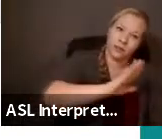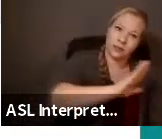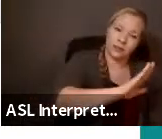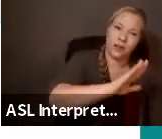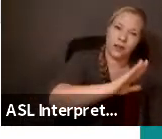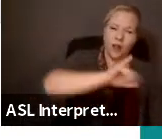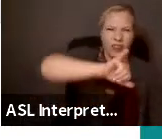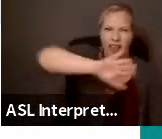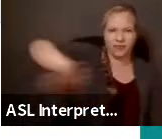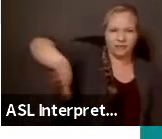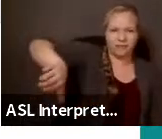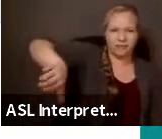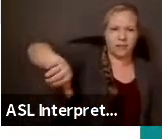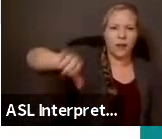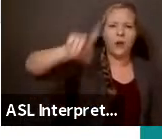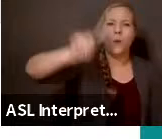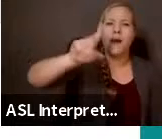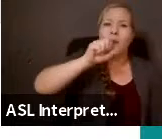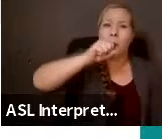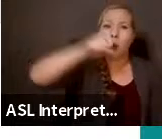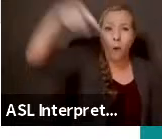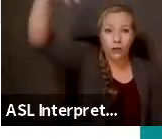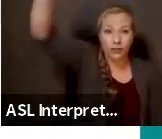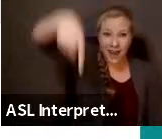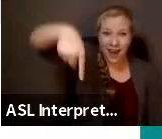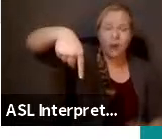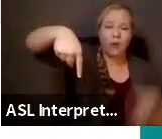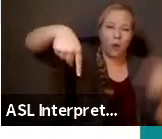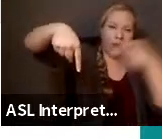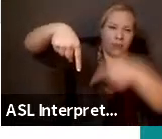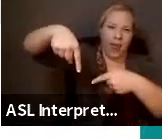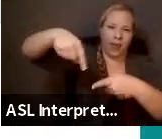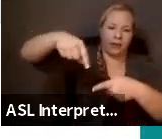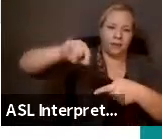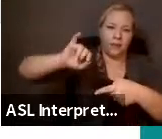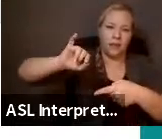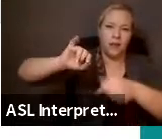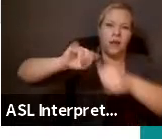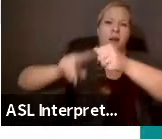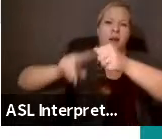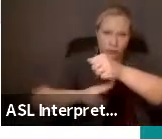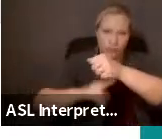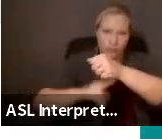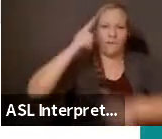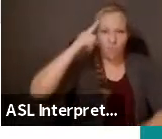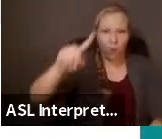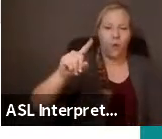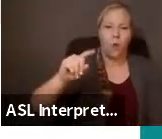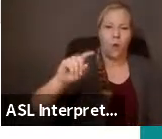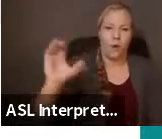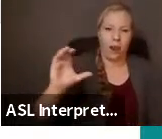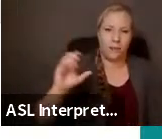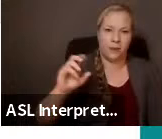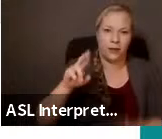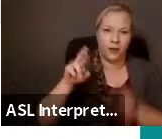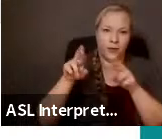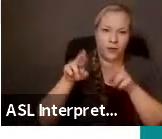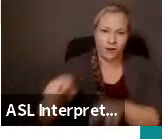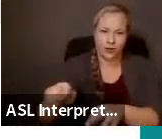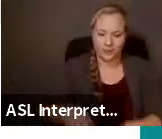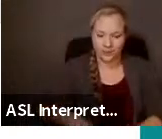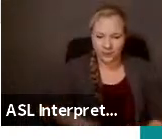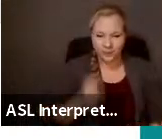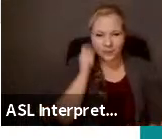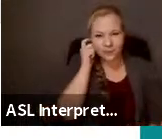that orange arrow is. Derek, take it away. Right. So, I think we touched on this a little bit